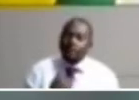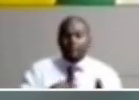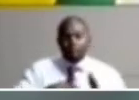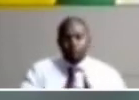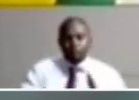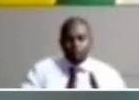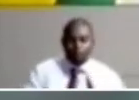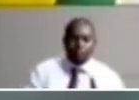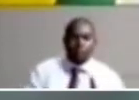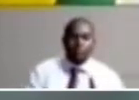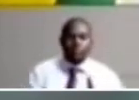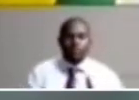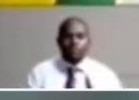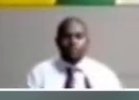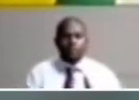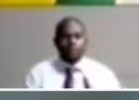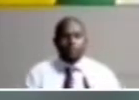follows.